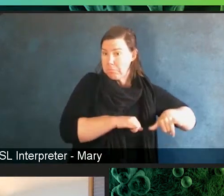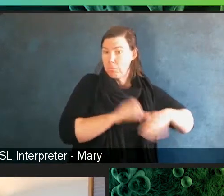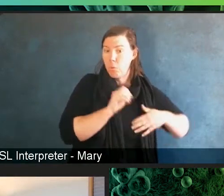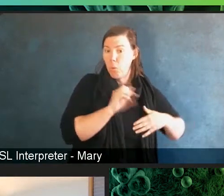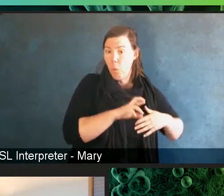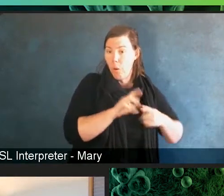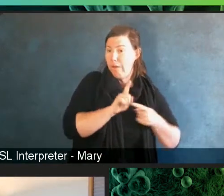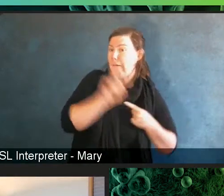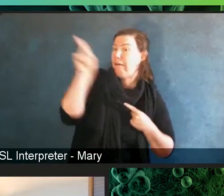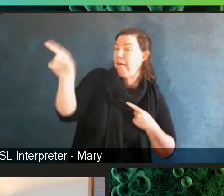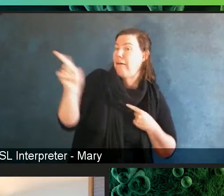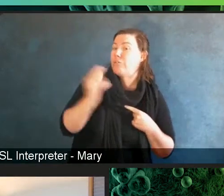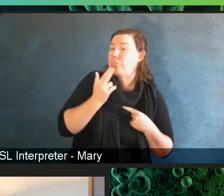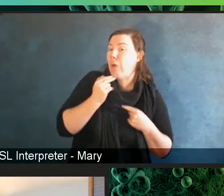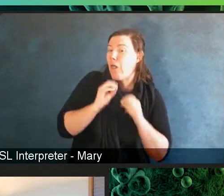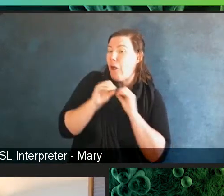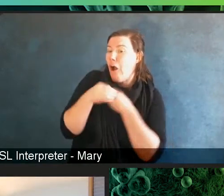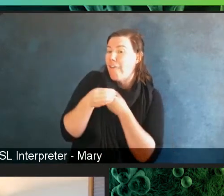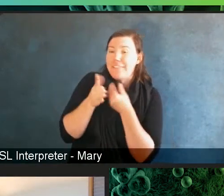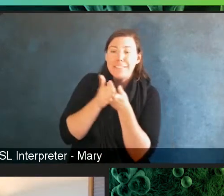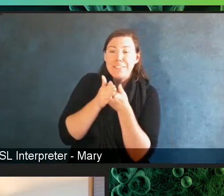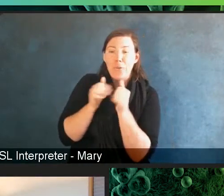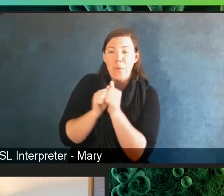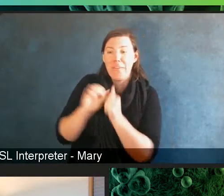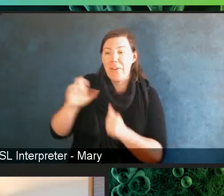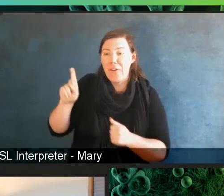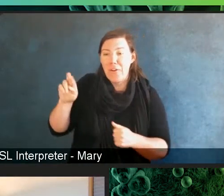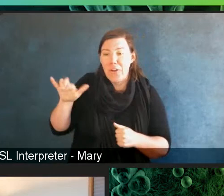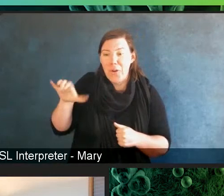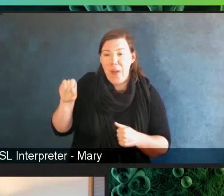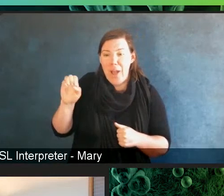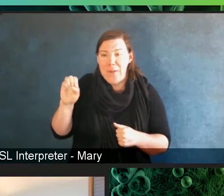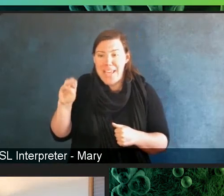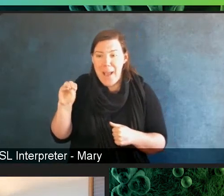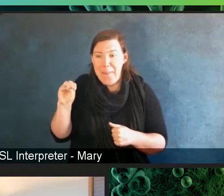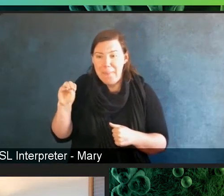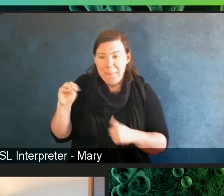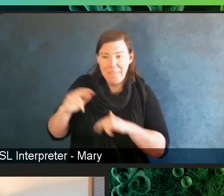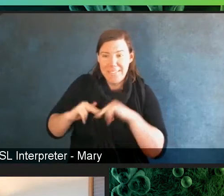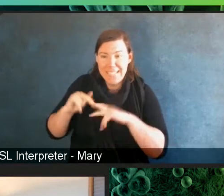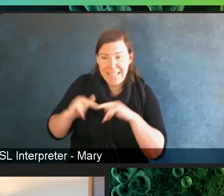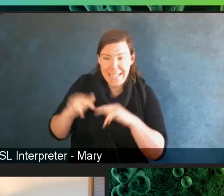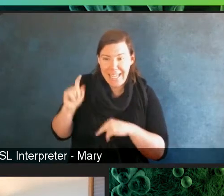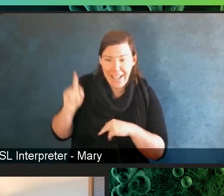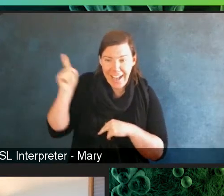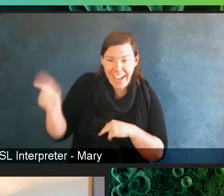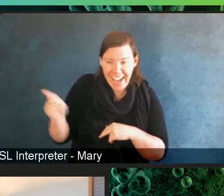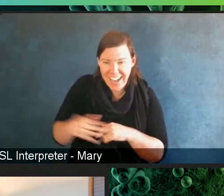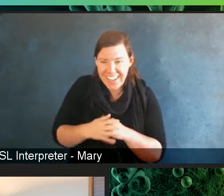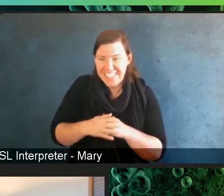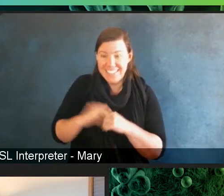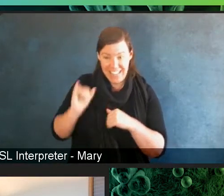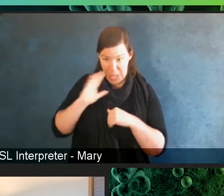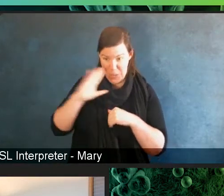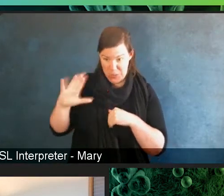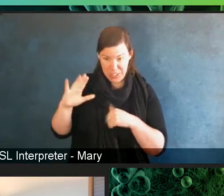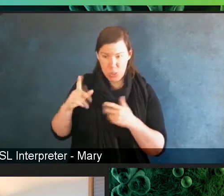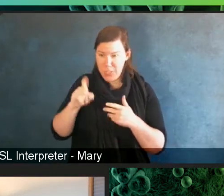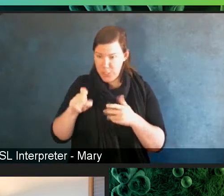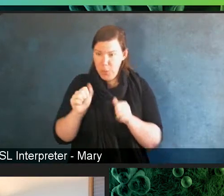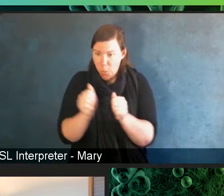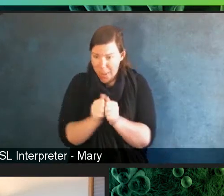cryo-EM facility? I mean, do you need to be in a place with other scientists? How does a computational biologist